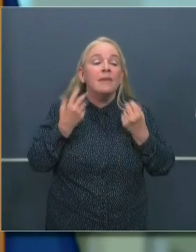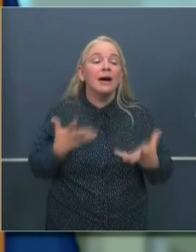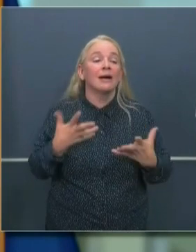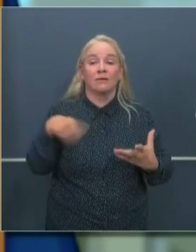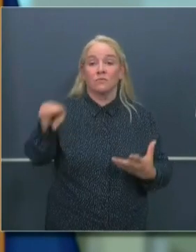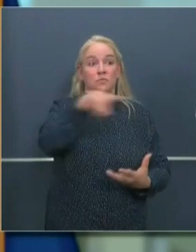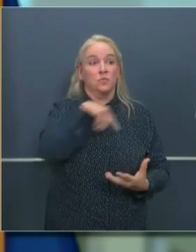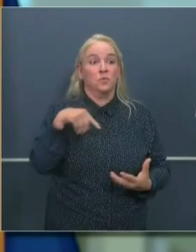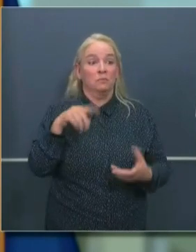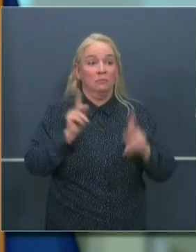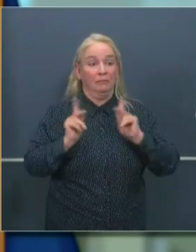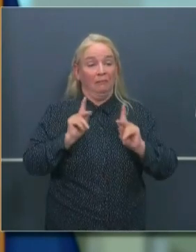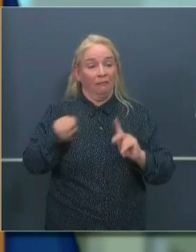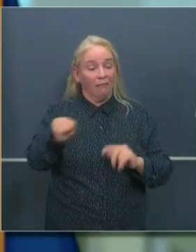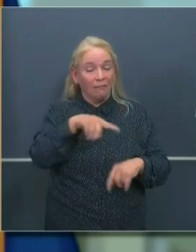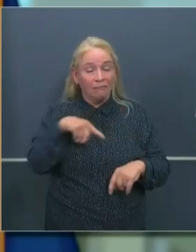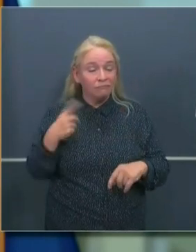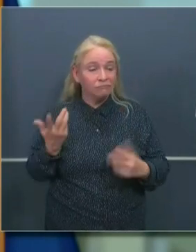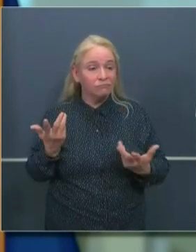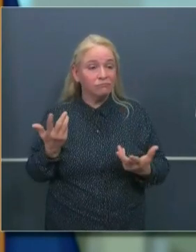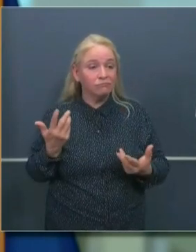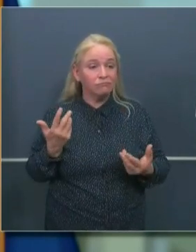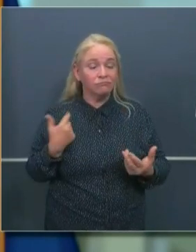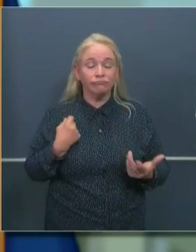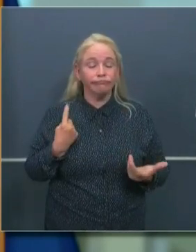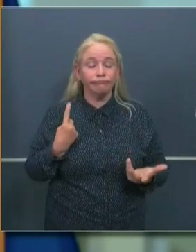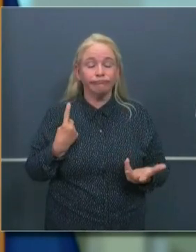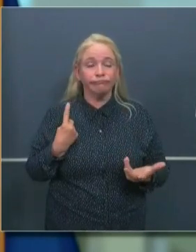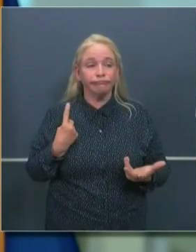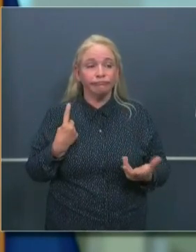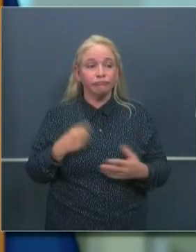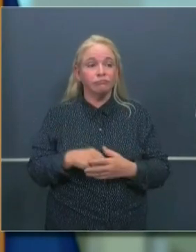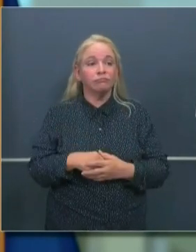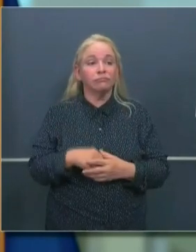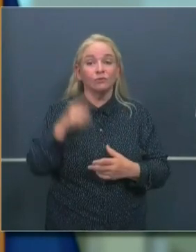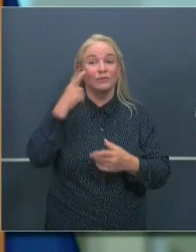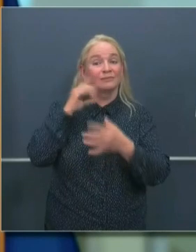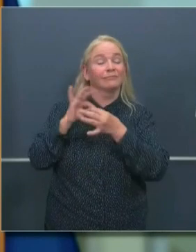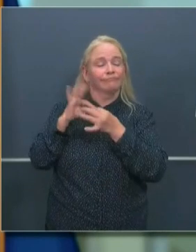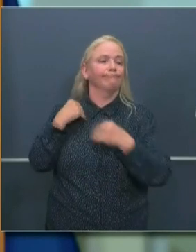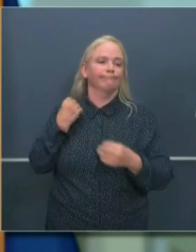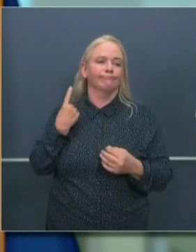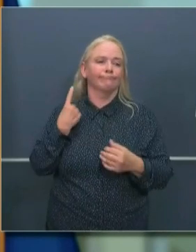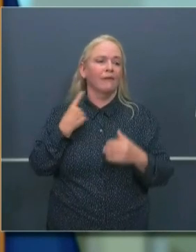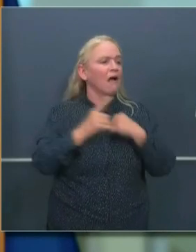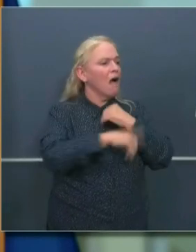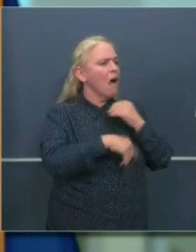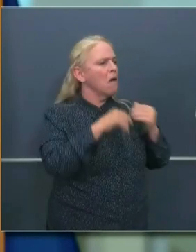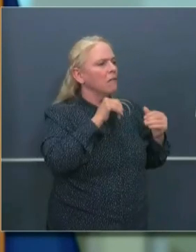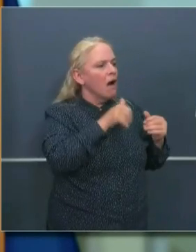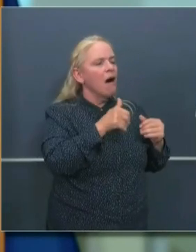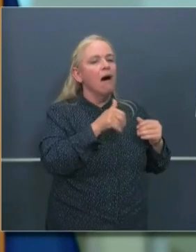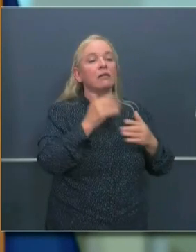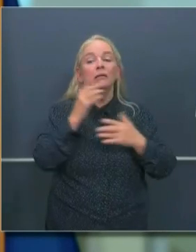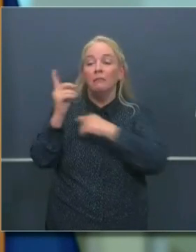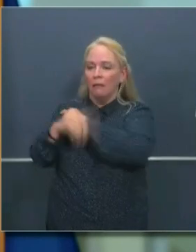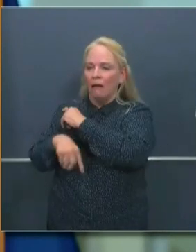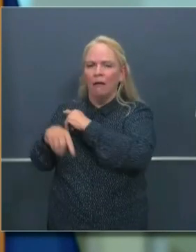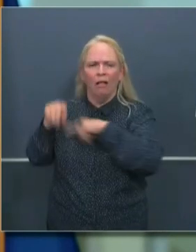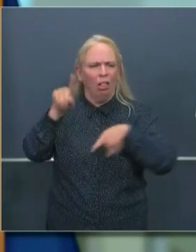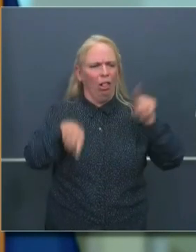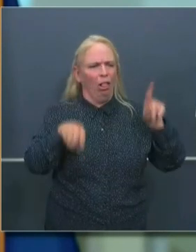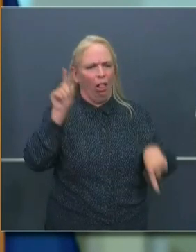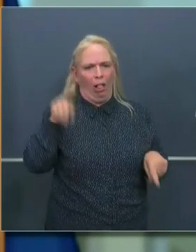referring to in that hypothetical or the literal example you're proposing also understand that. And I